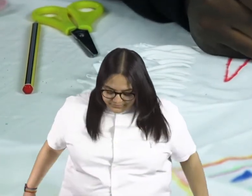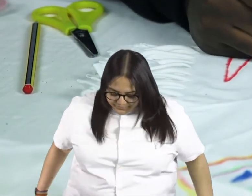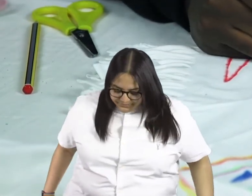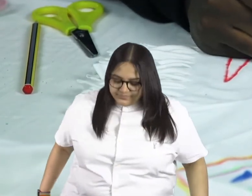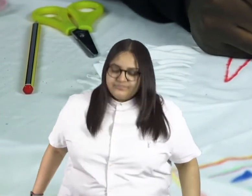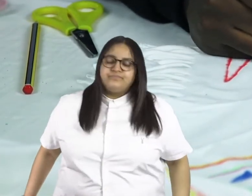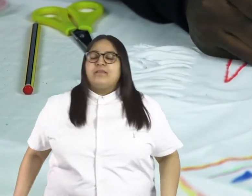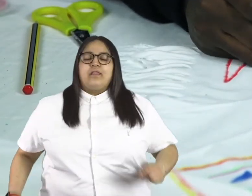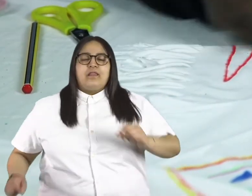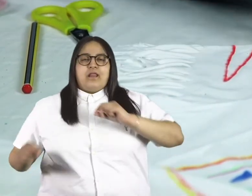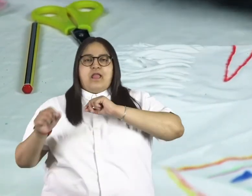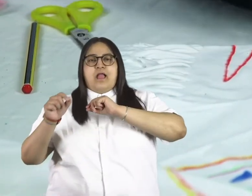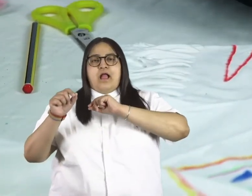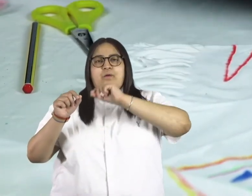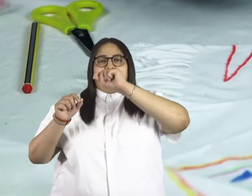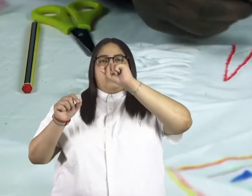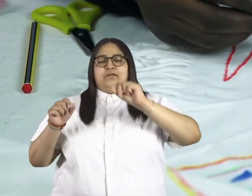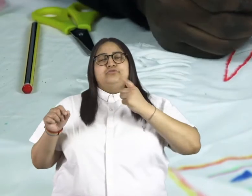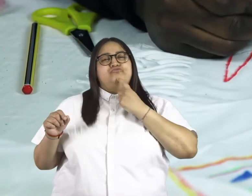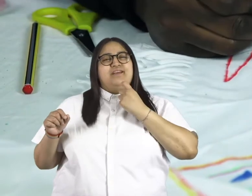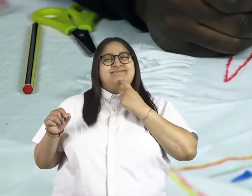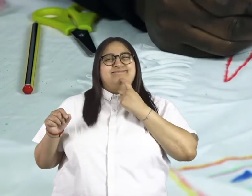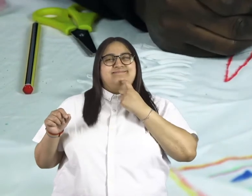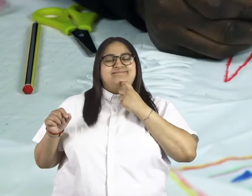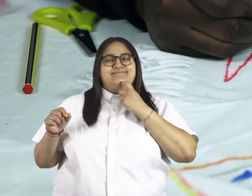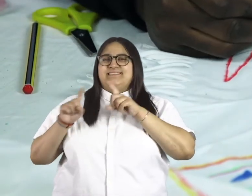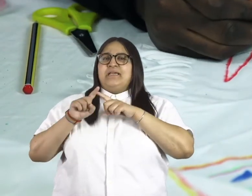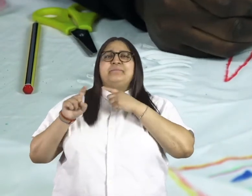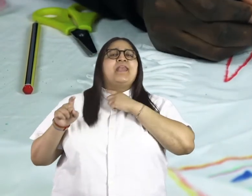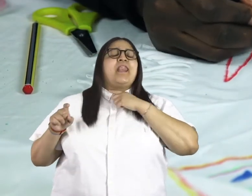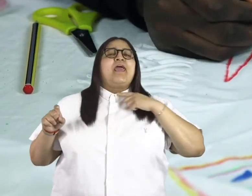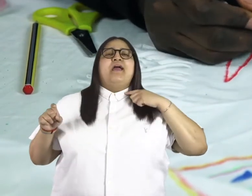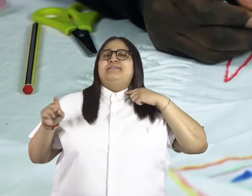And just outline the red like I did around my neck.